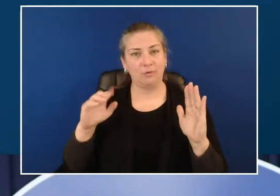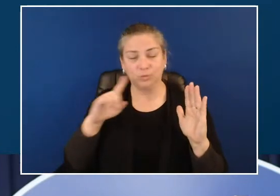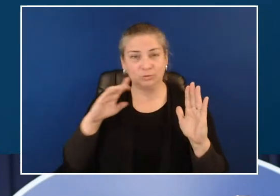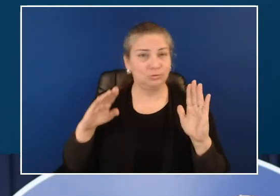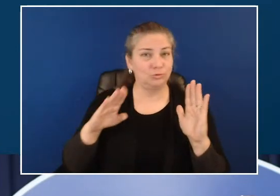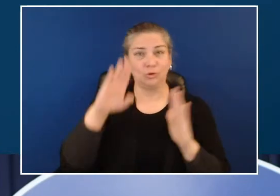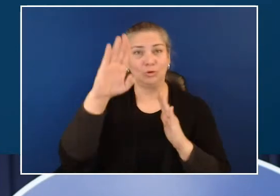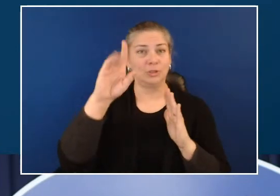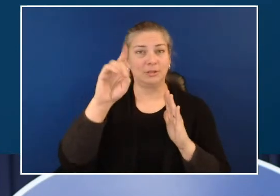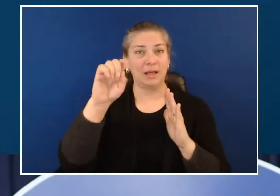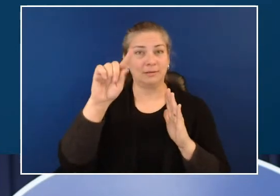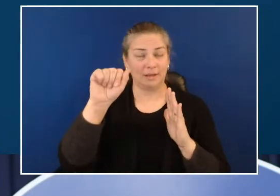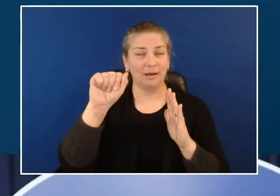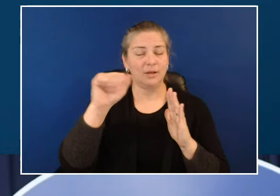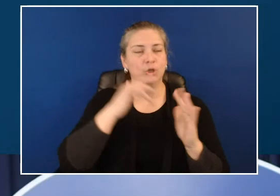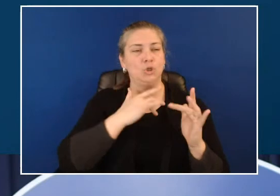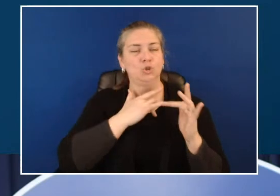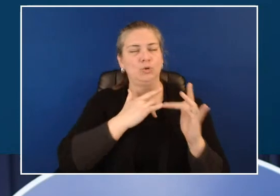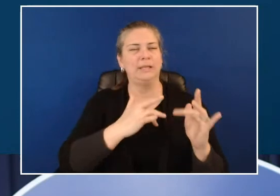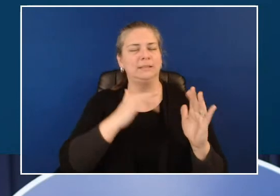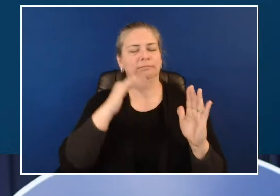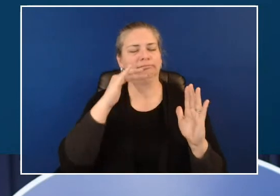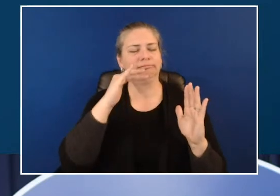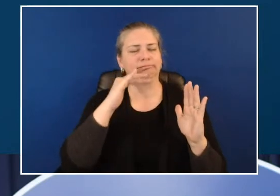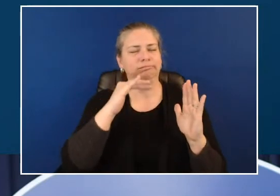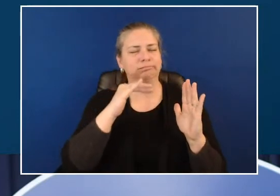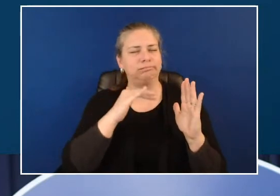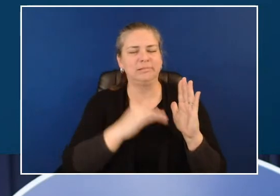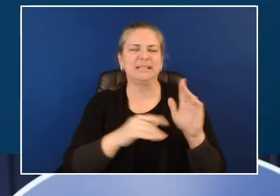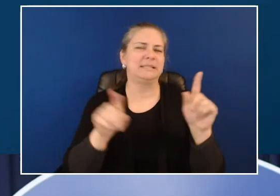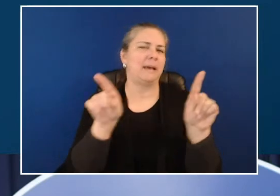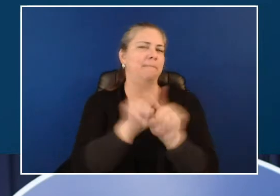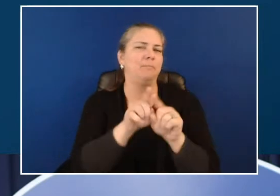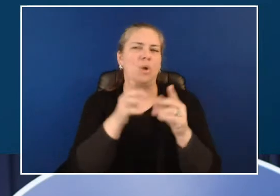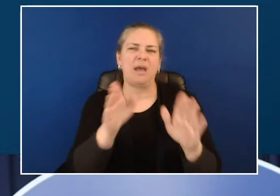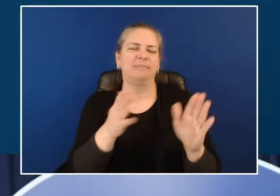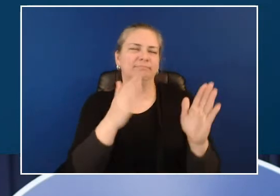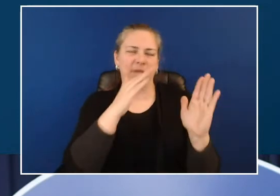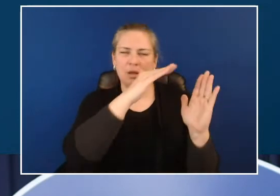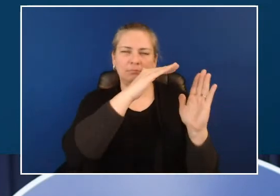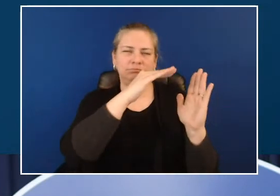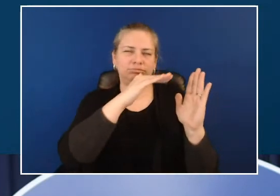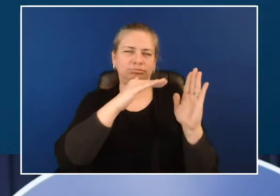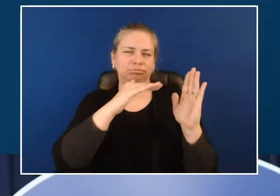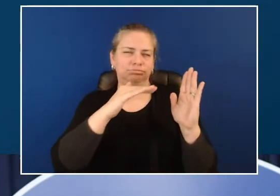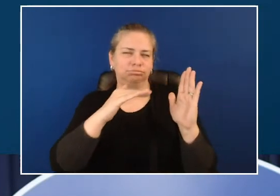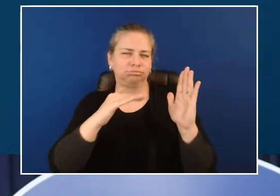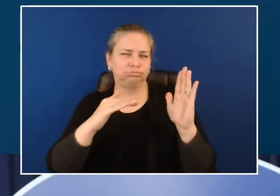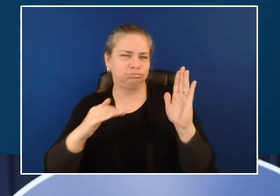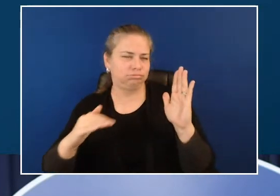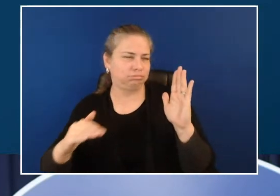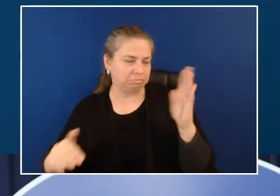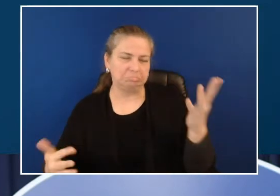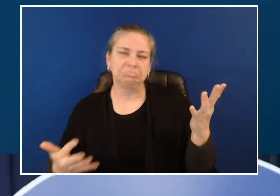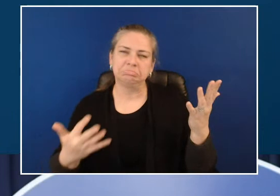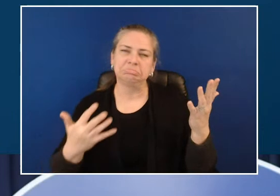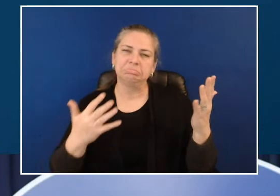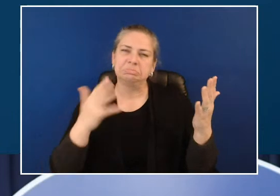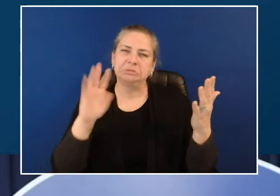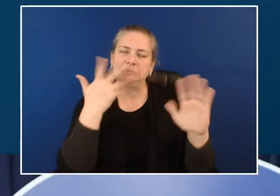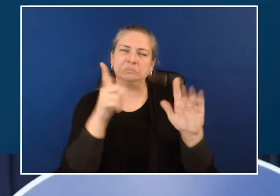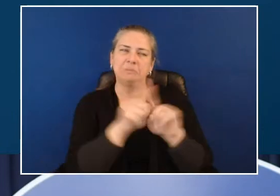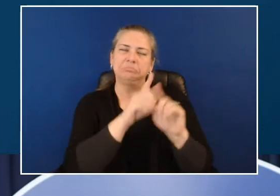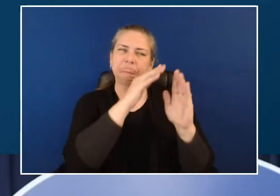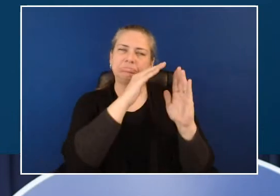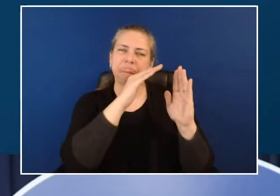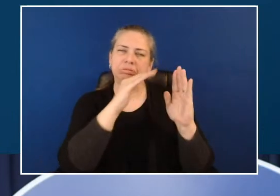trend just like cases heading in the same direction at generally the same overall speed. This says we are in